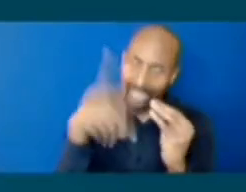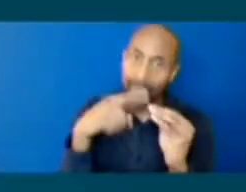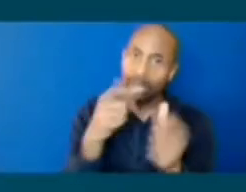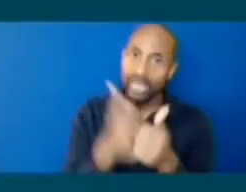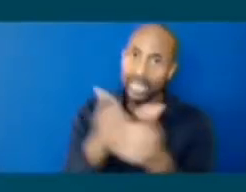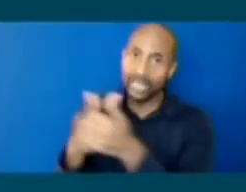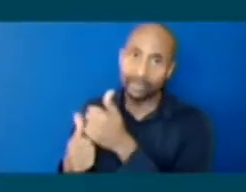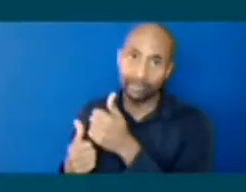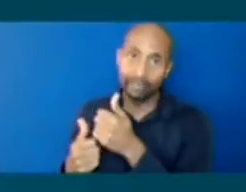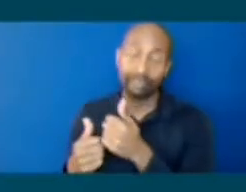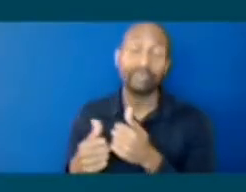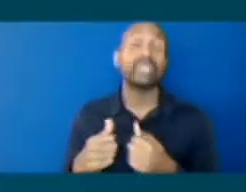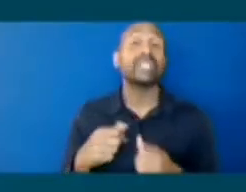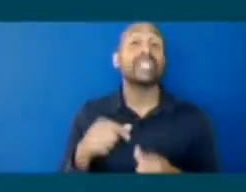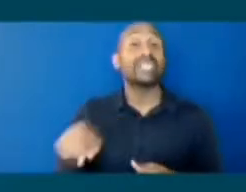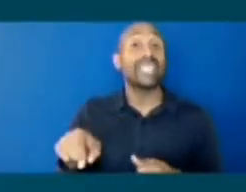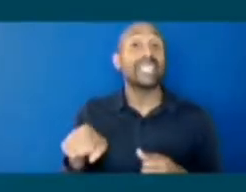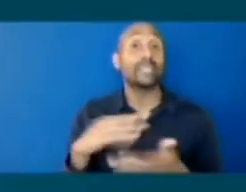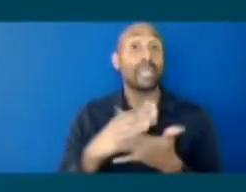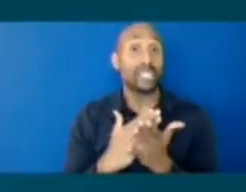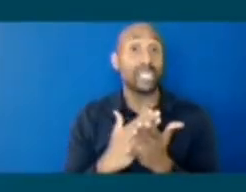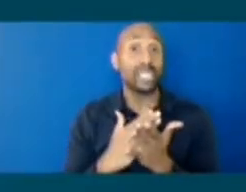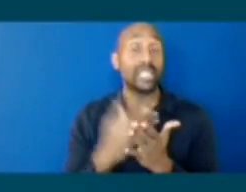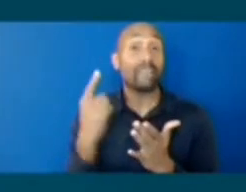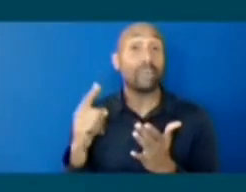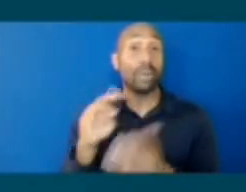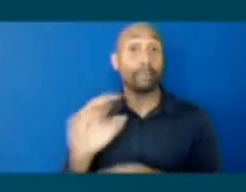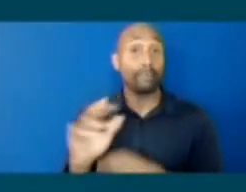size of Mecklenburg County. The first is revenue.